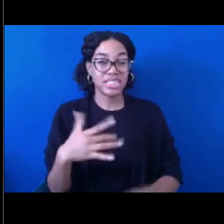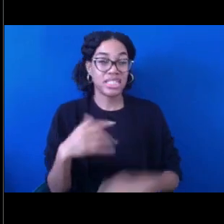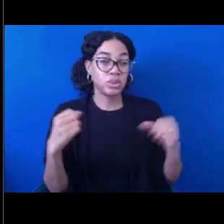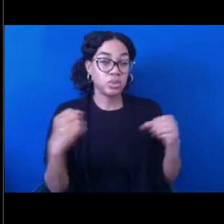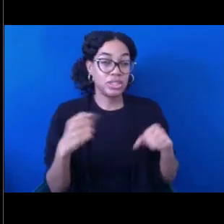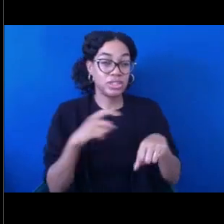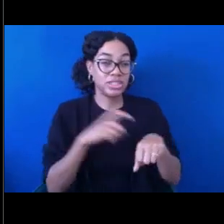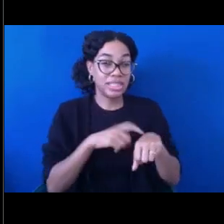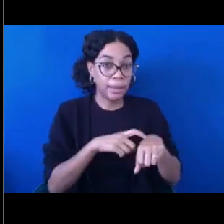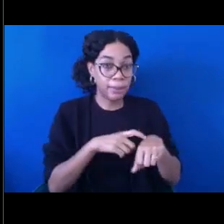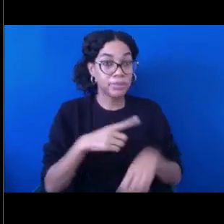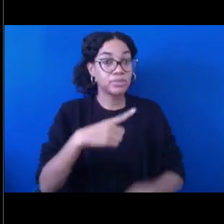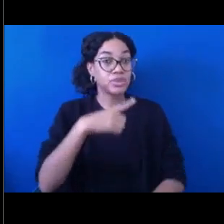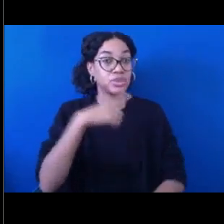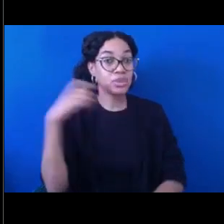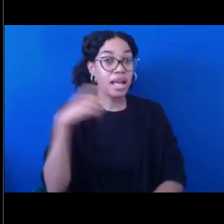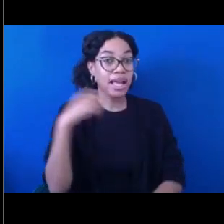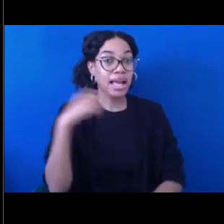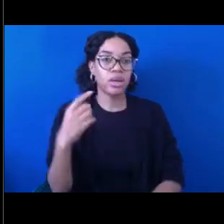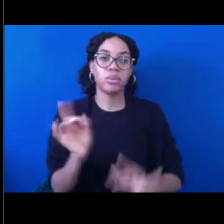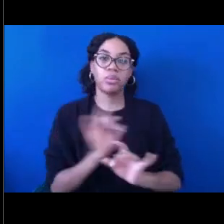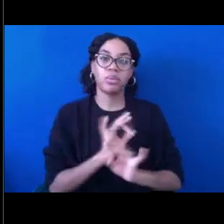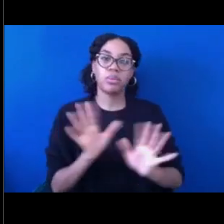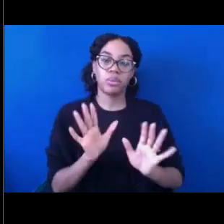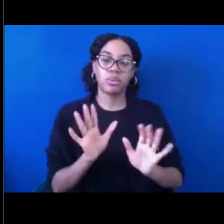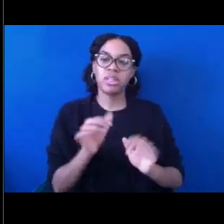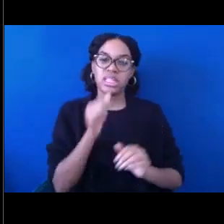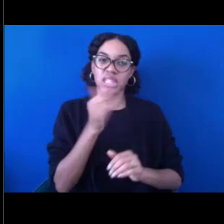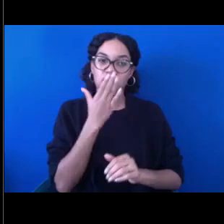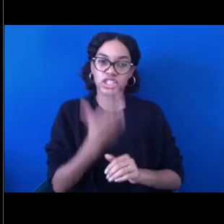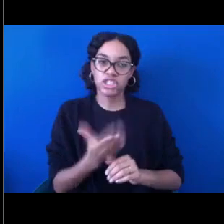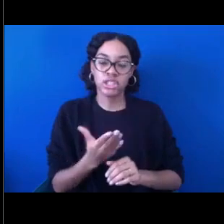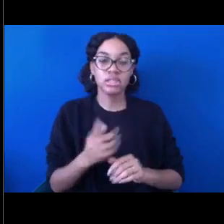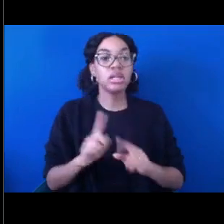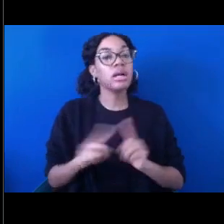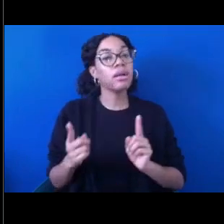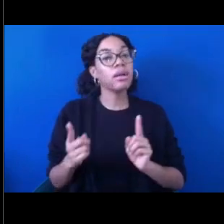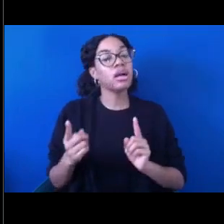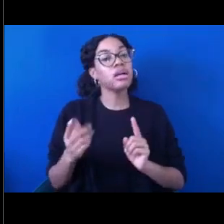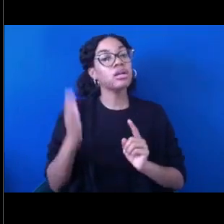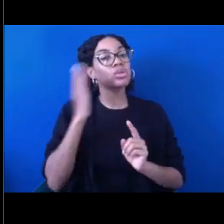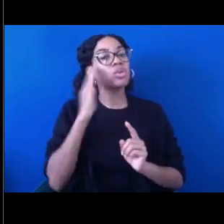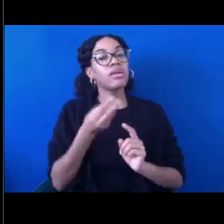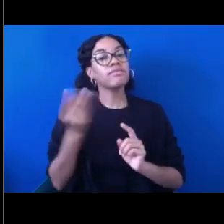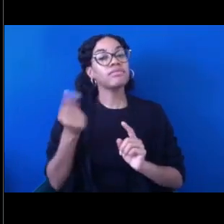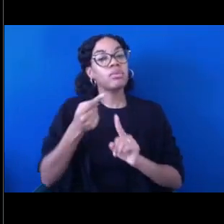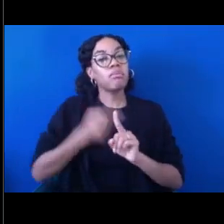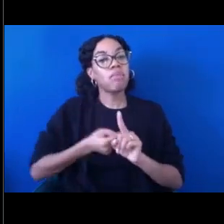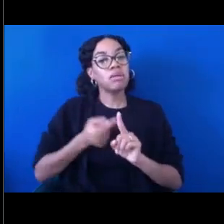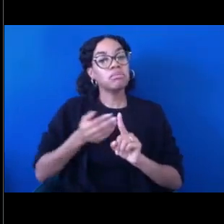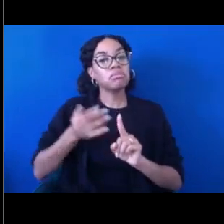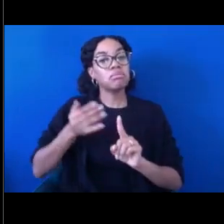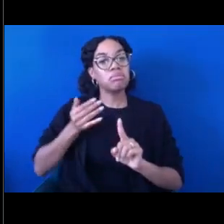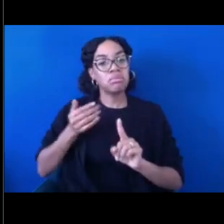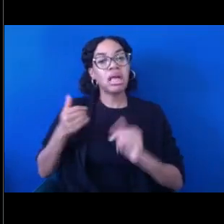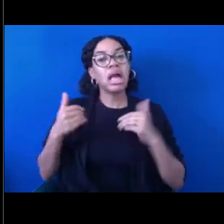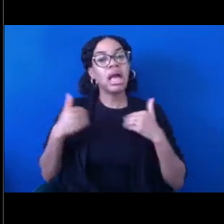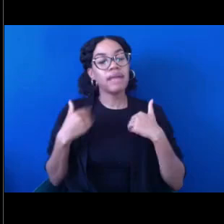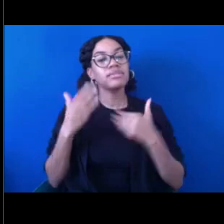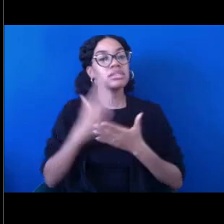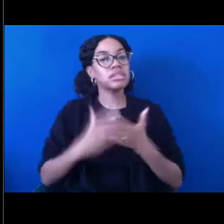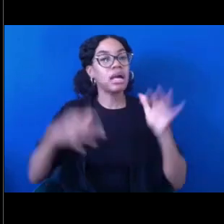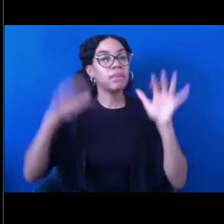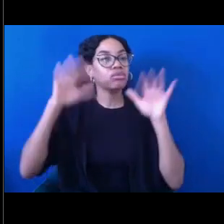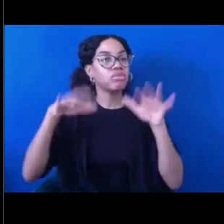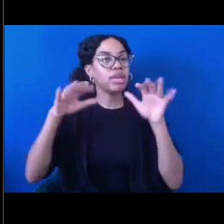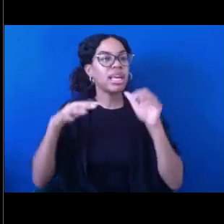idea. Although we did get a little bit of help a couple nights ago. We got a good bit of rain here. From what I was able to see, we got around ½ an